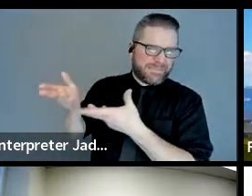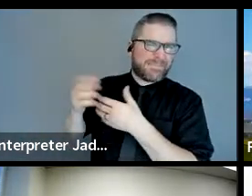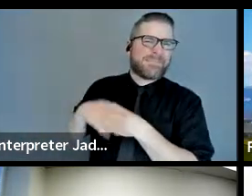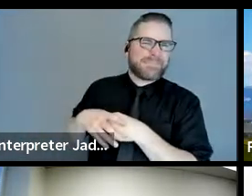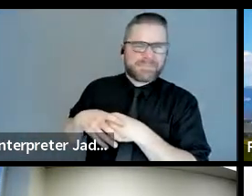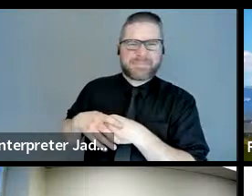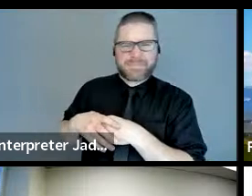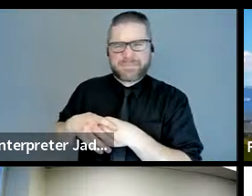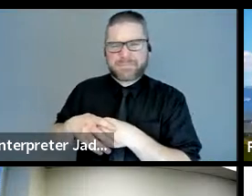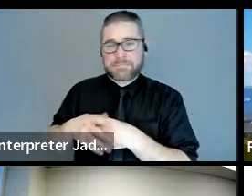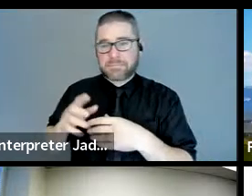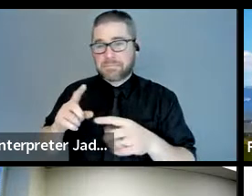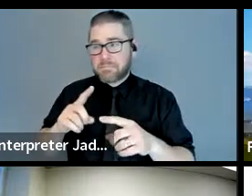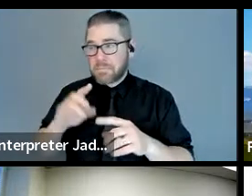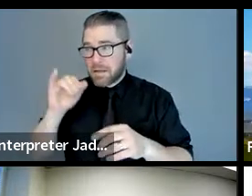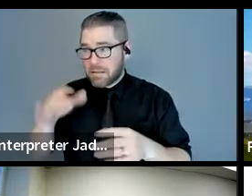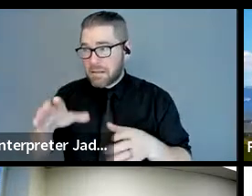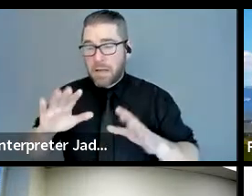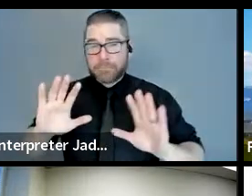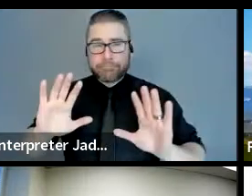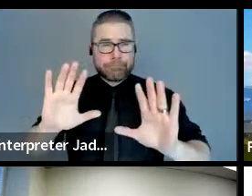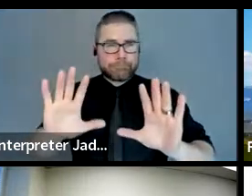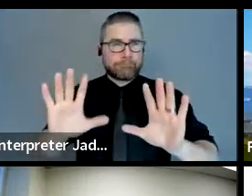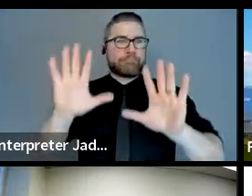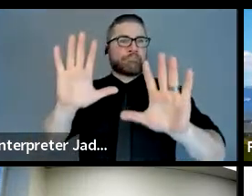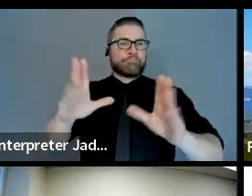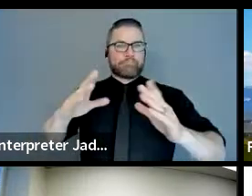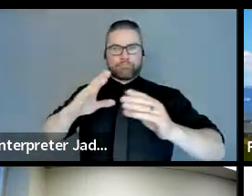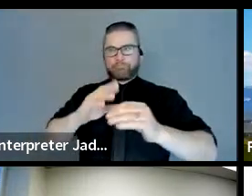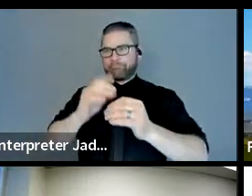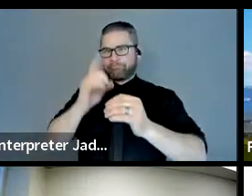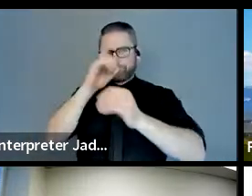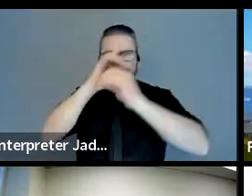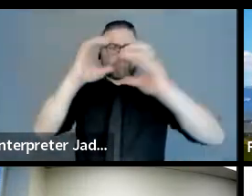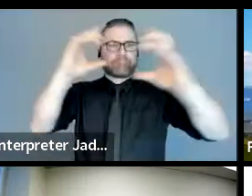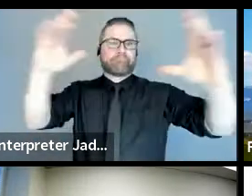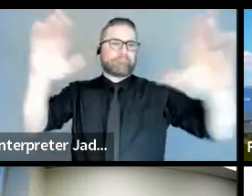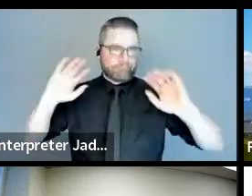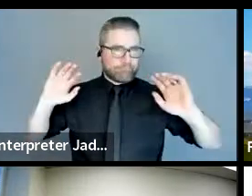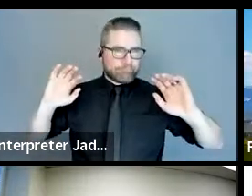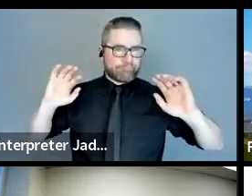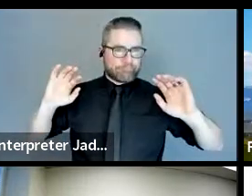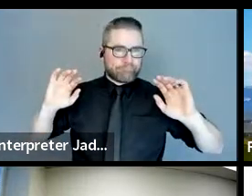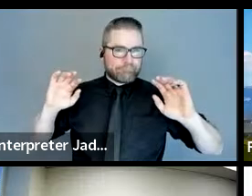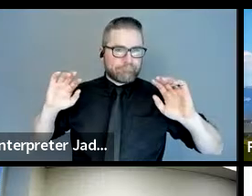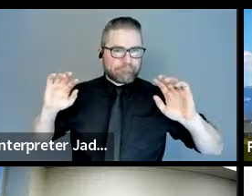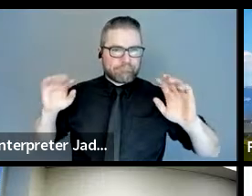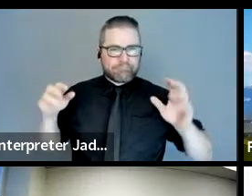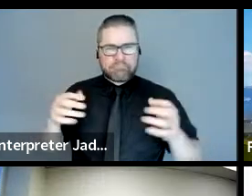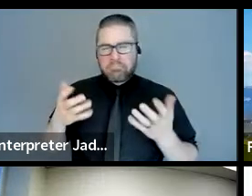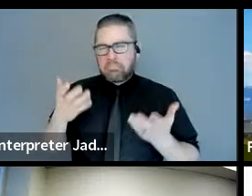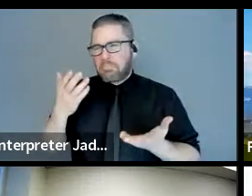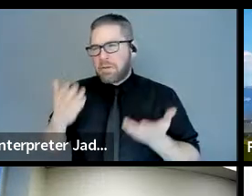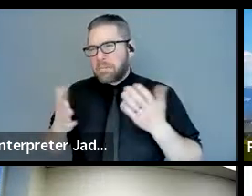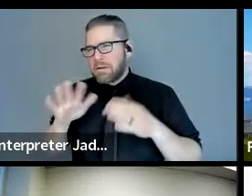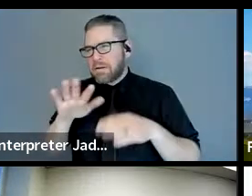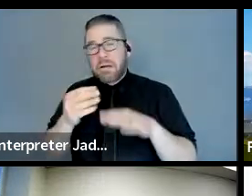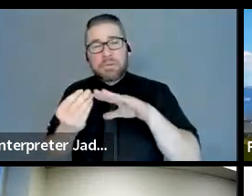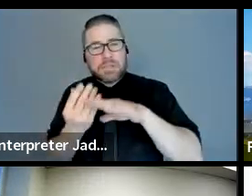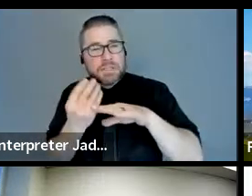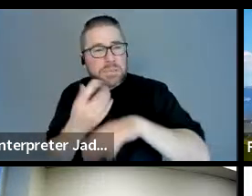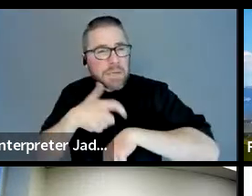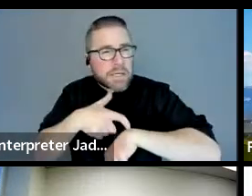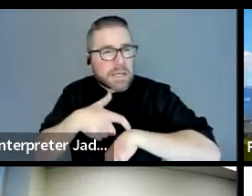high-level conceptual planning and engineering. So it'll be about maybe spring, summer before we